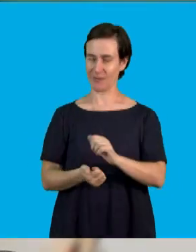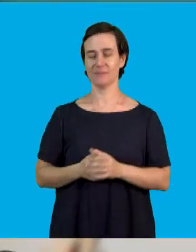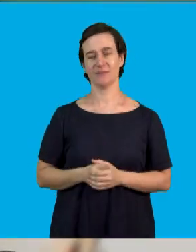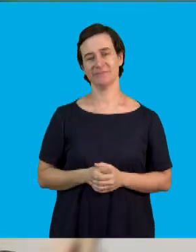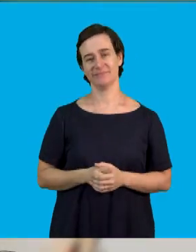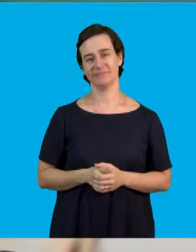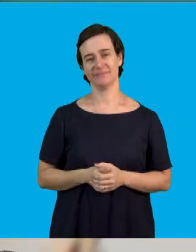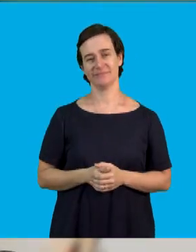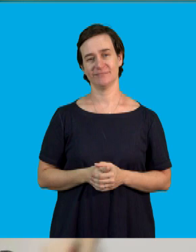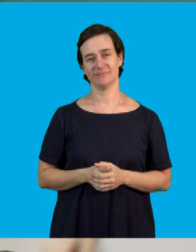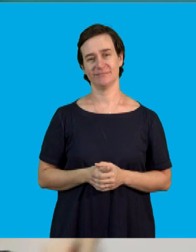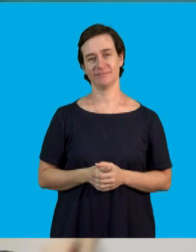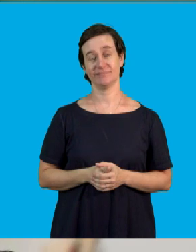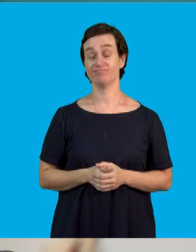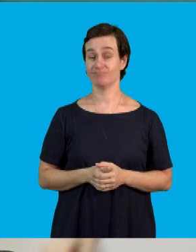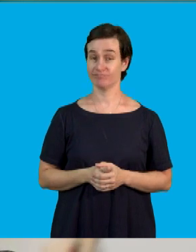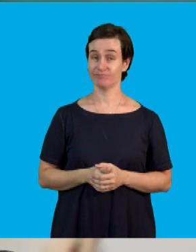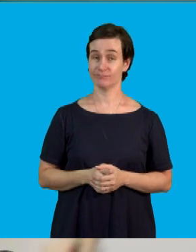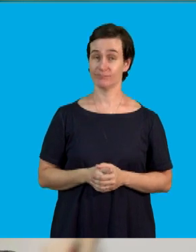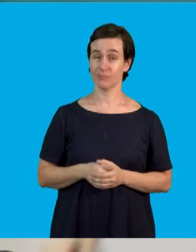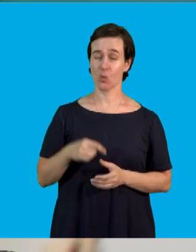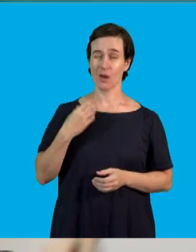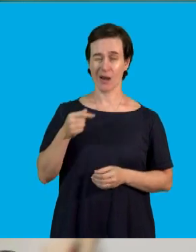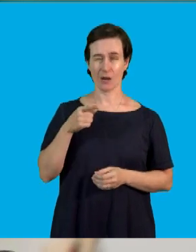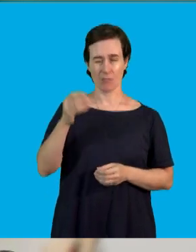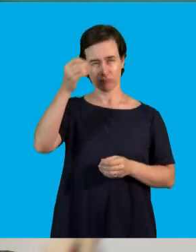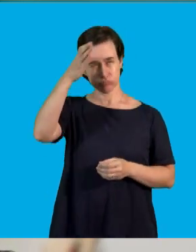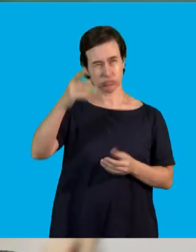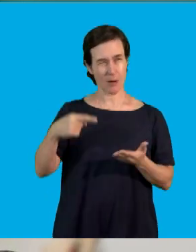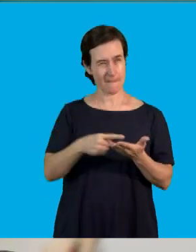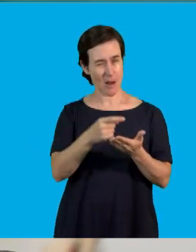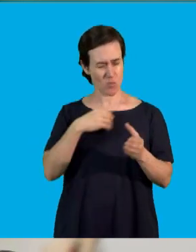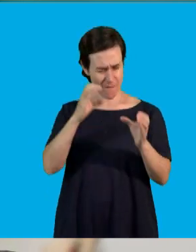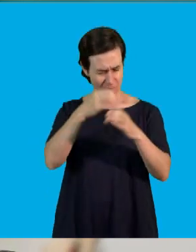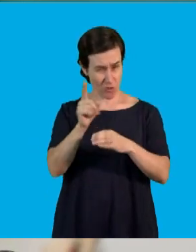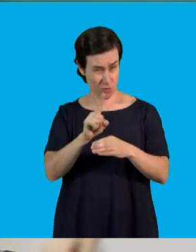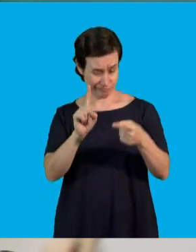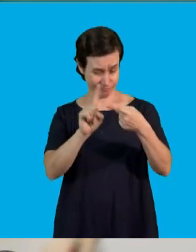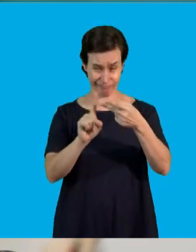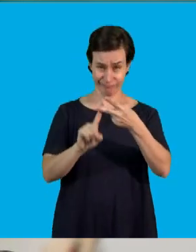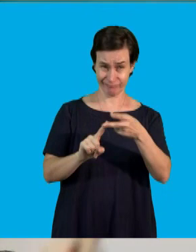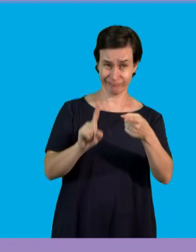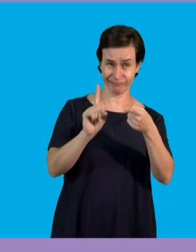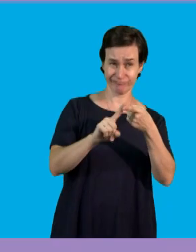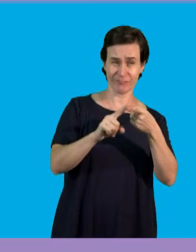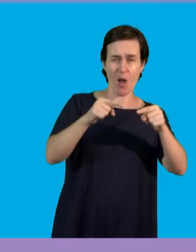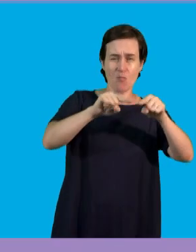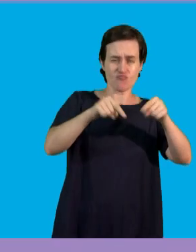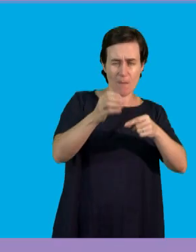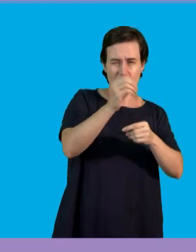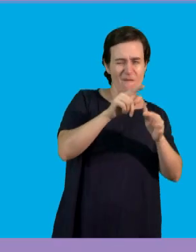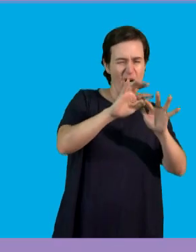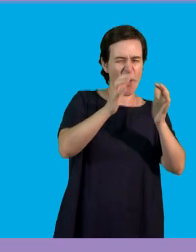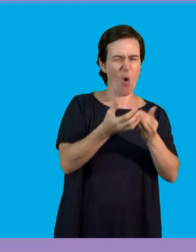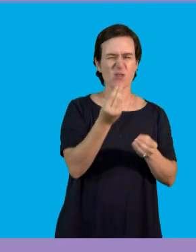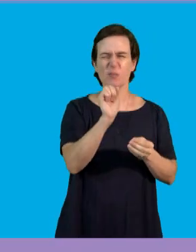up our lesson. So remember, we had our concept map where we were focusing on 2 areas, and that is properties of